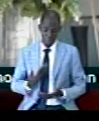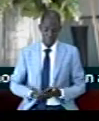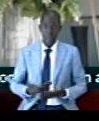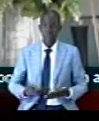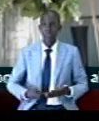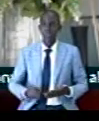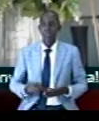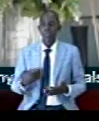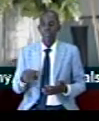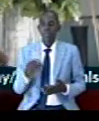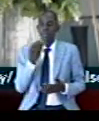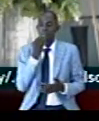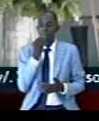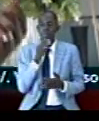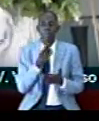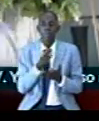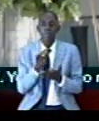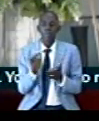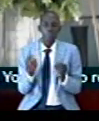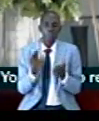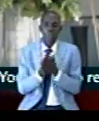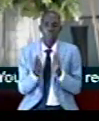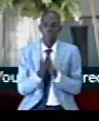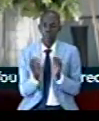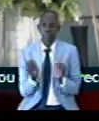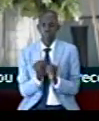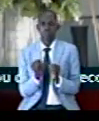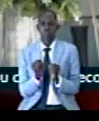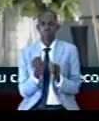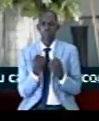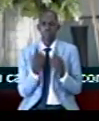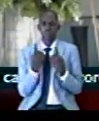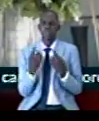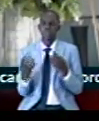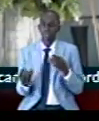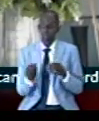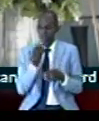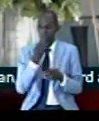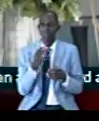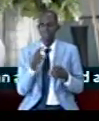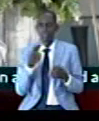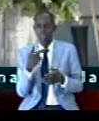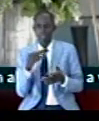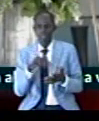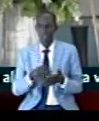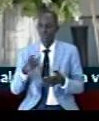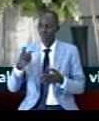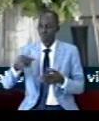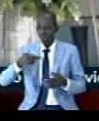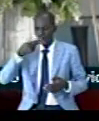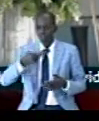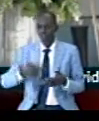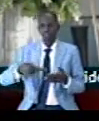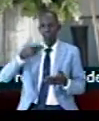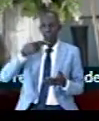cooled. And I tried, and I said, let me take again. I took about 3 to 4 spoons, that is how I ate that food. I was